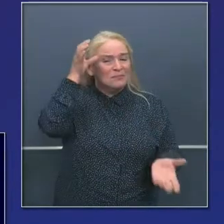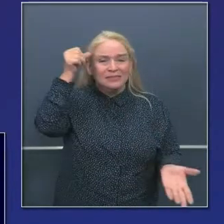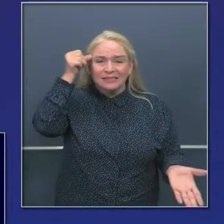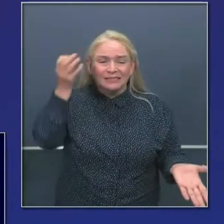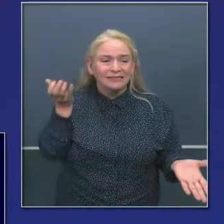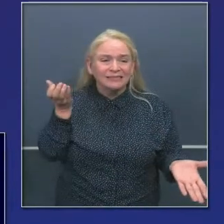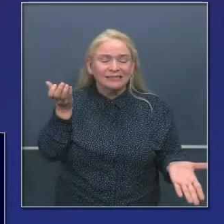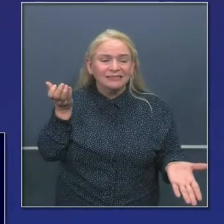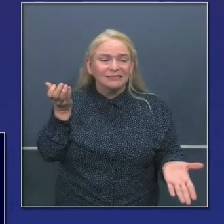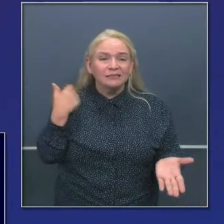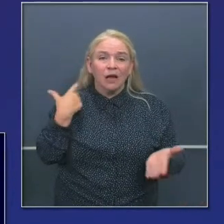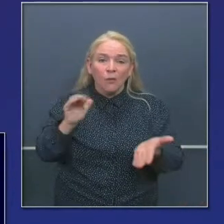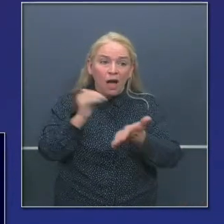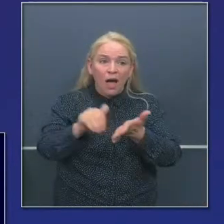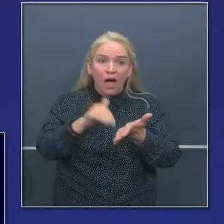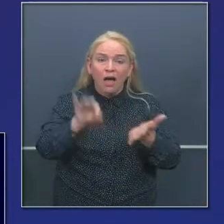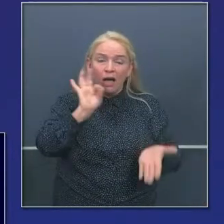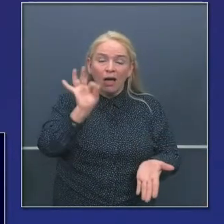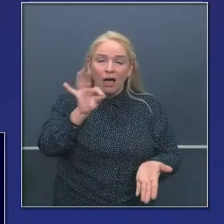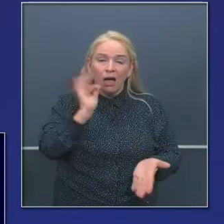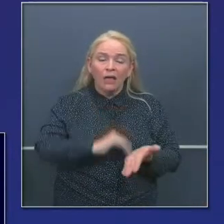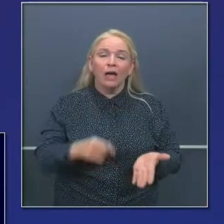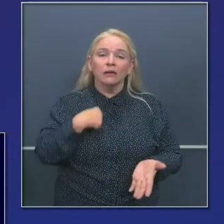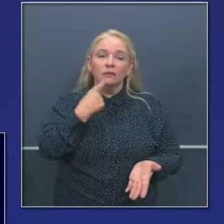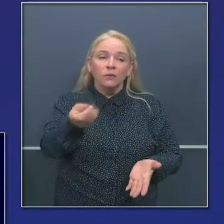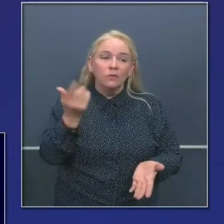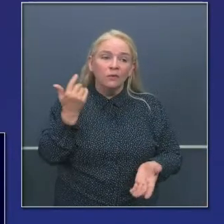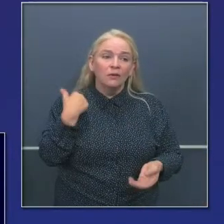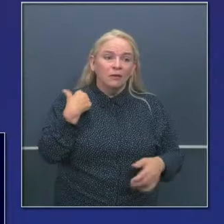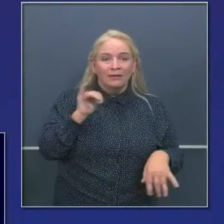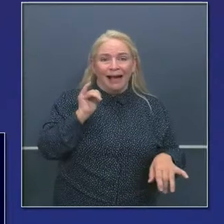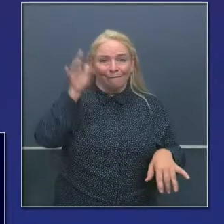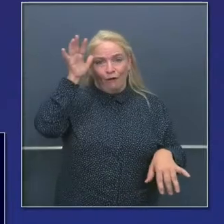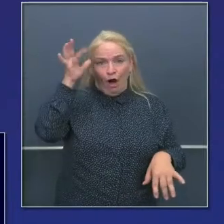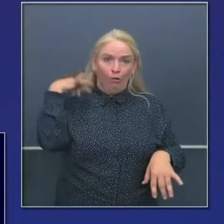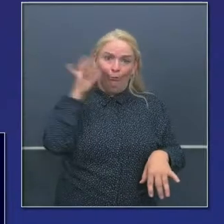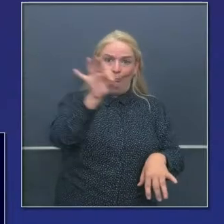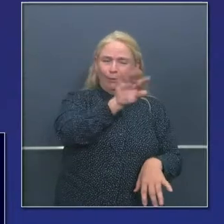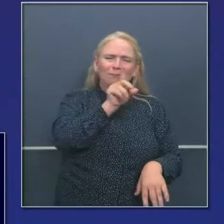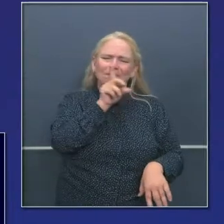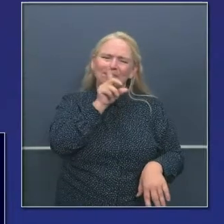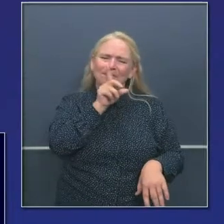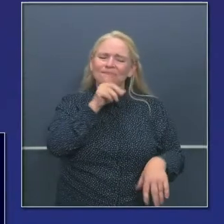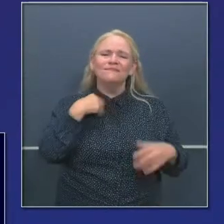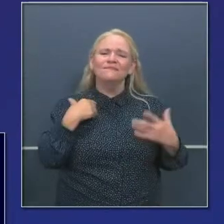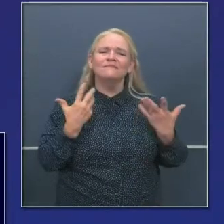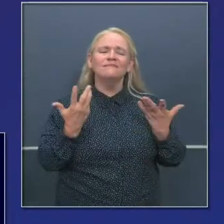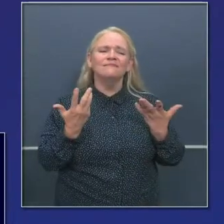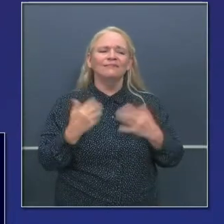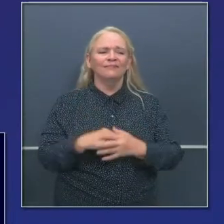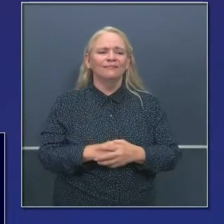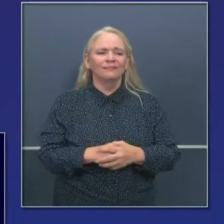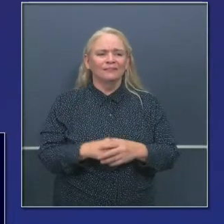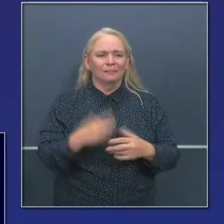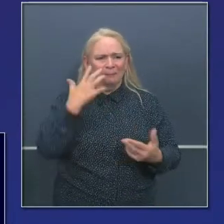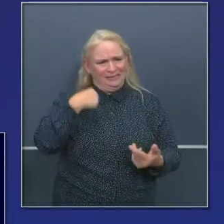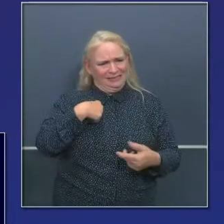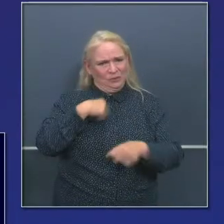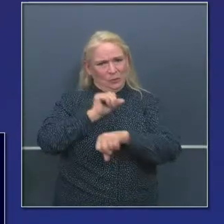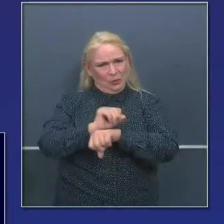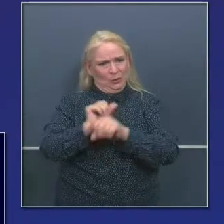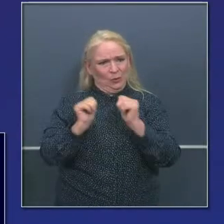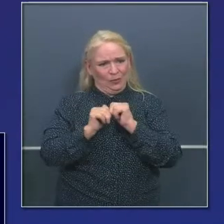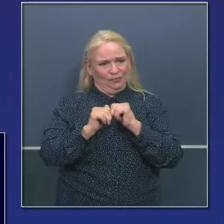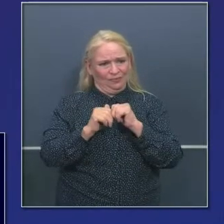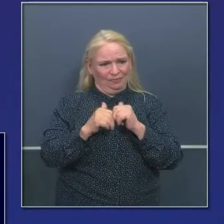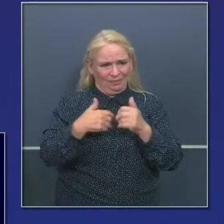be patronizing or paternalistic about all of this. I'm just working with local health officials, dealing with the